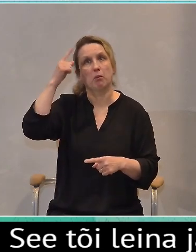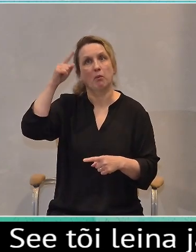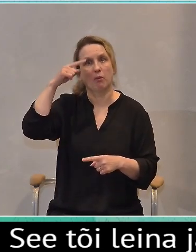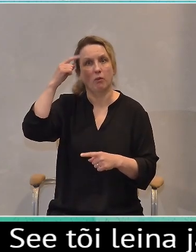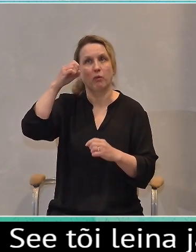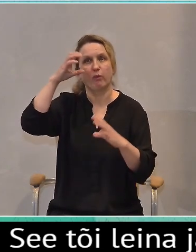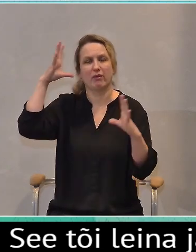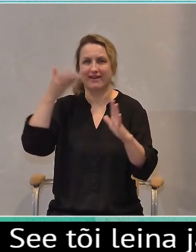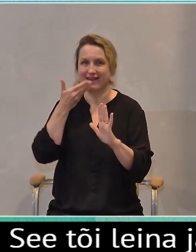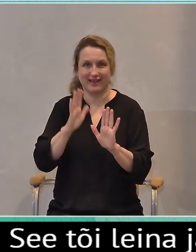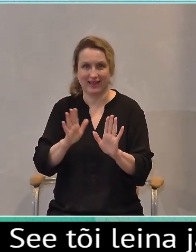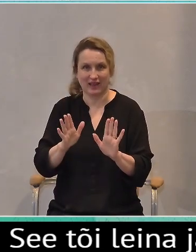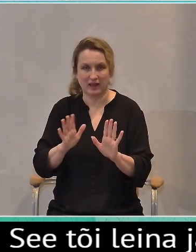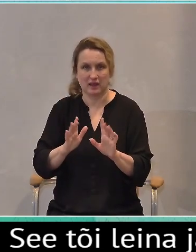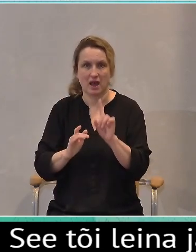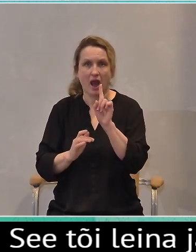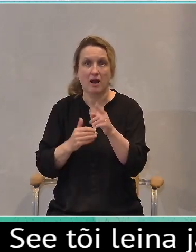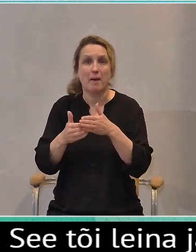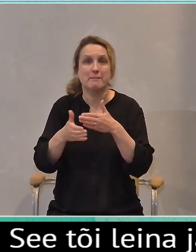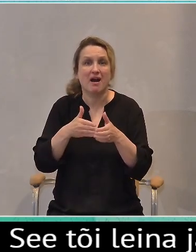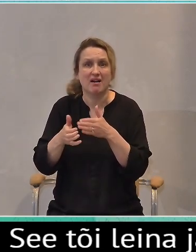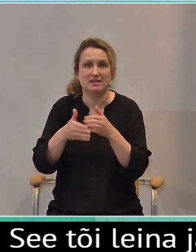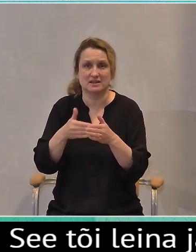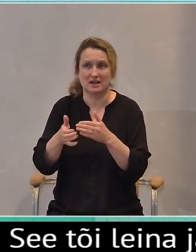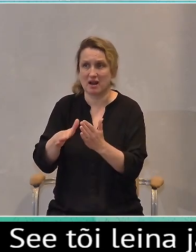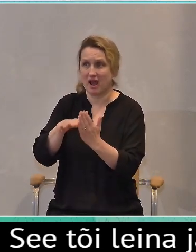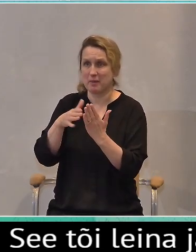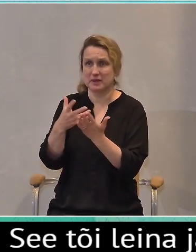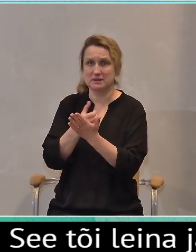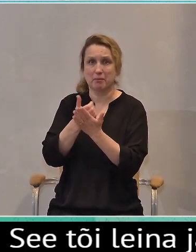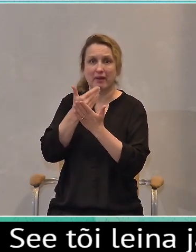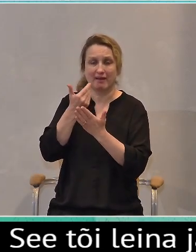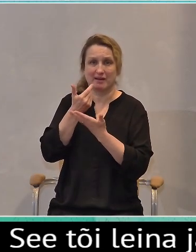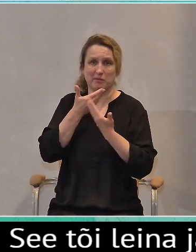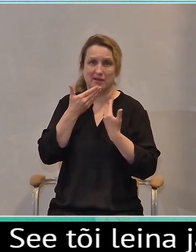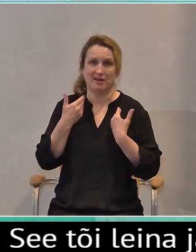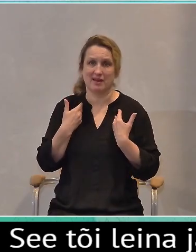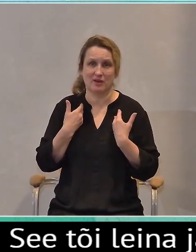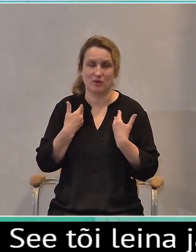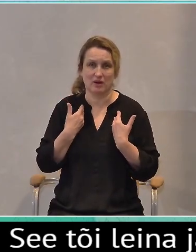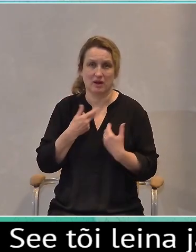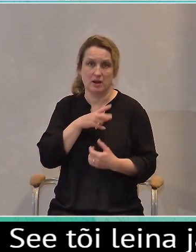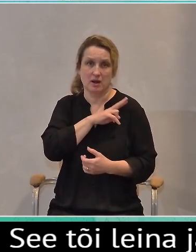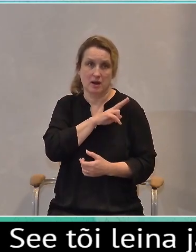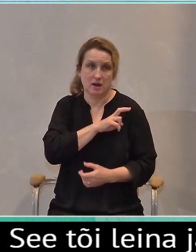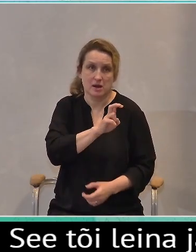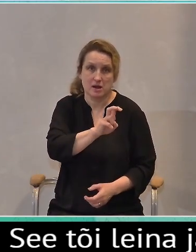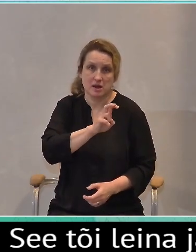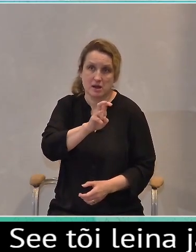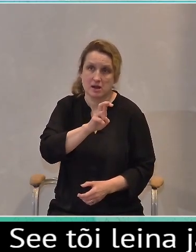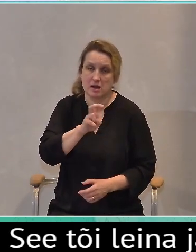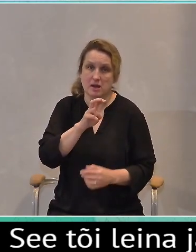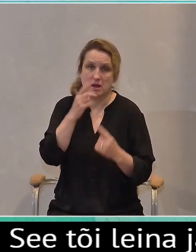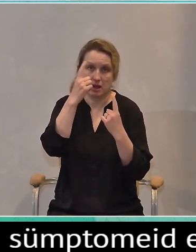Yes, I can stand up for myself better now, and I won't have the doctors putting all